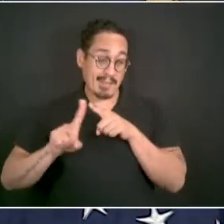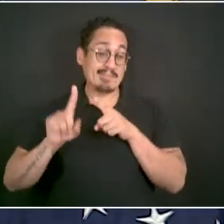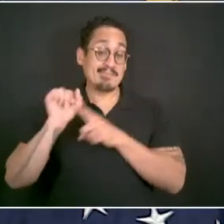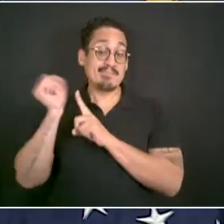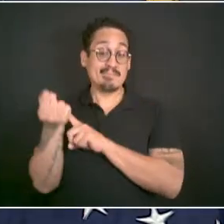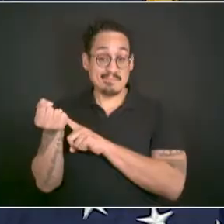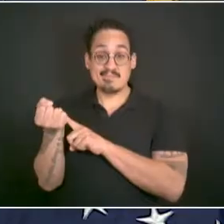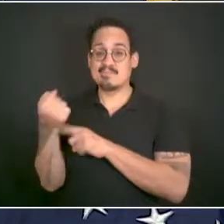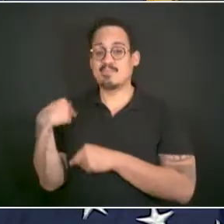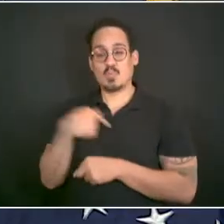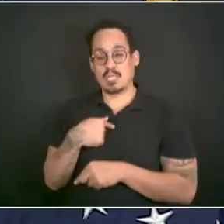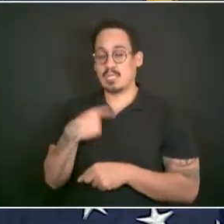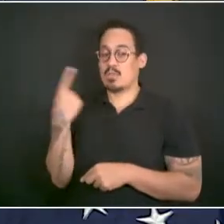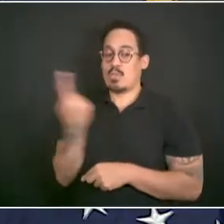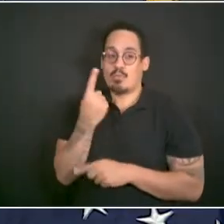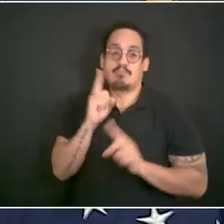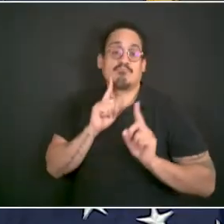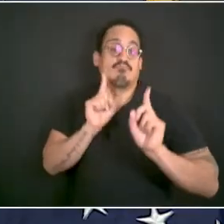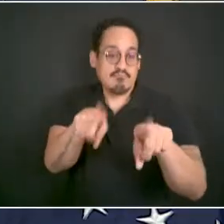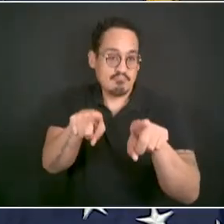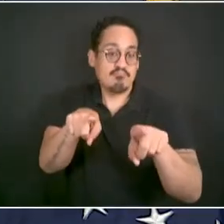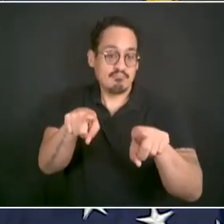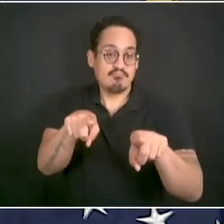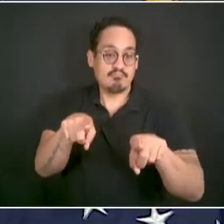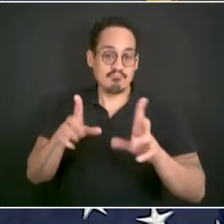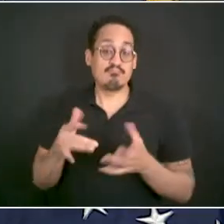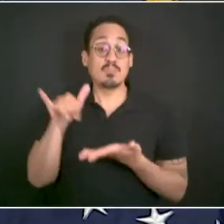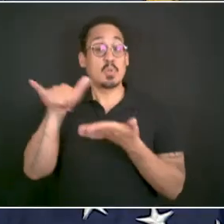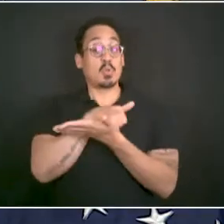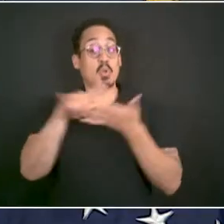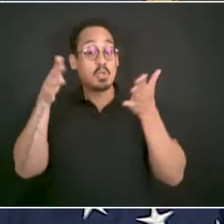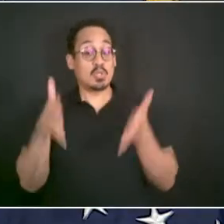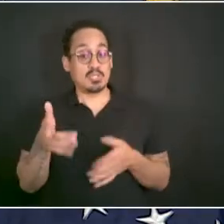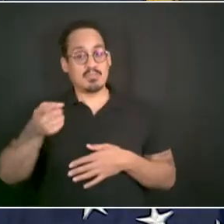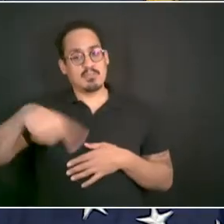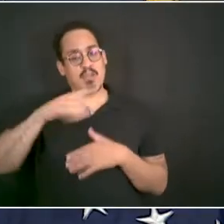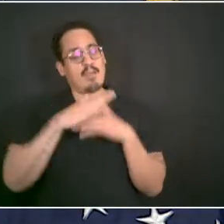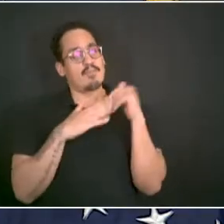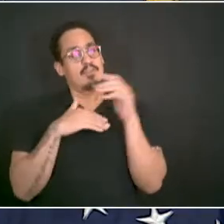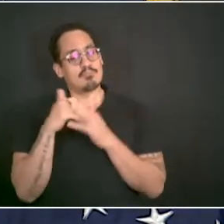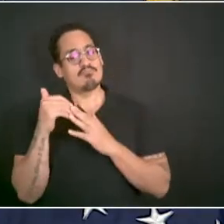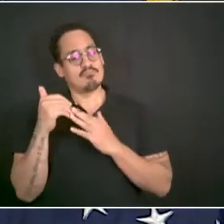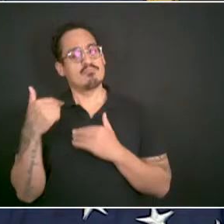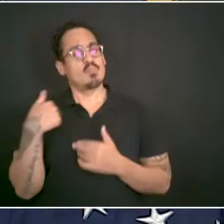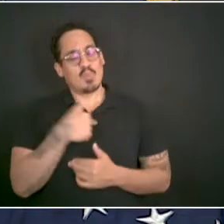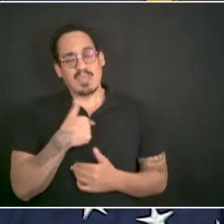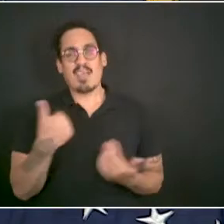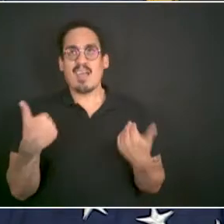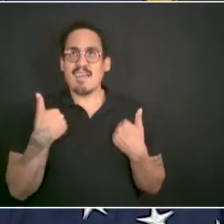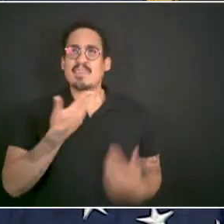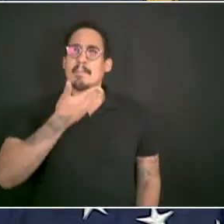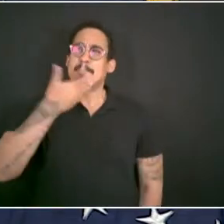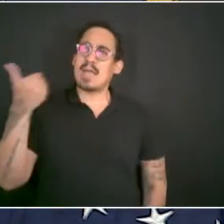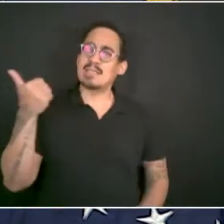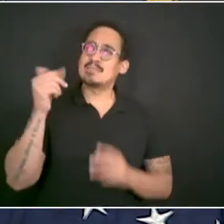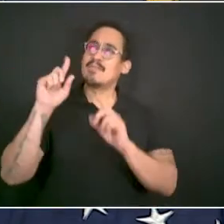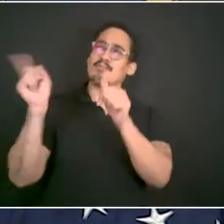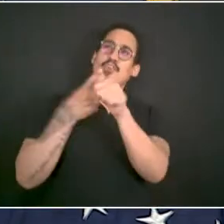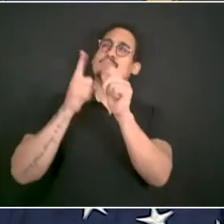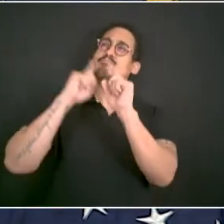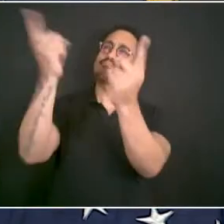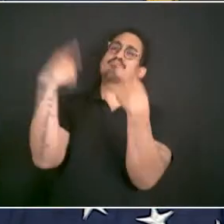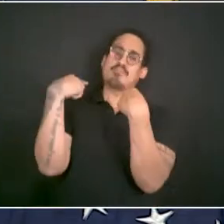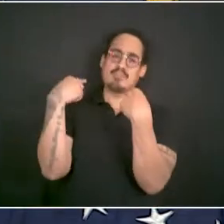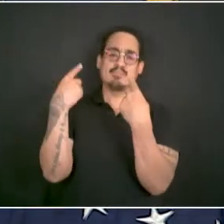we respond. And so to New Yorkers, the comfort should go is that we have the best first responders